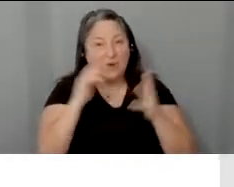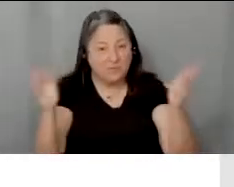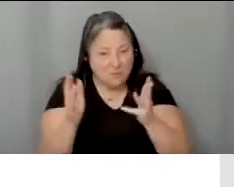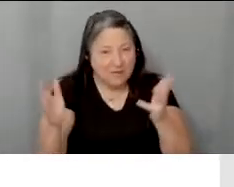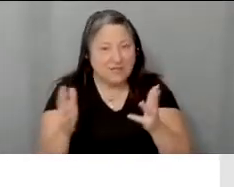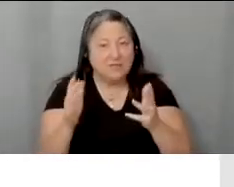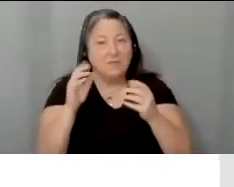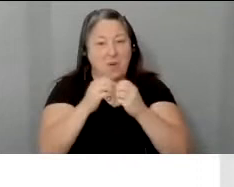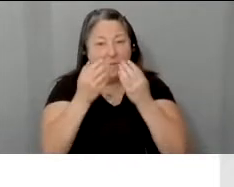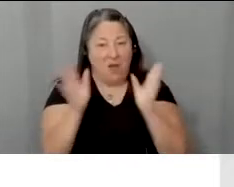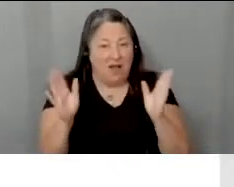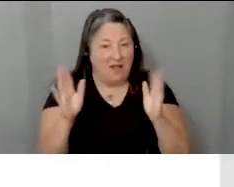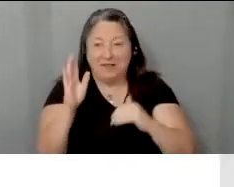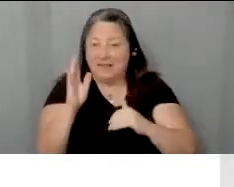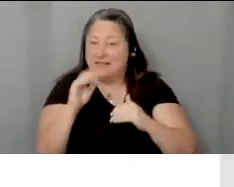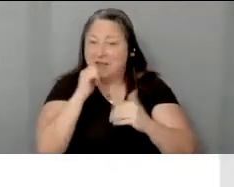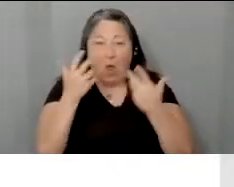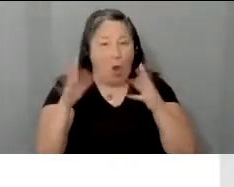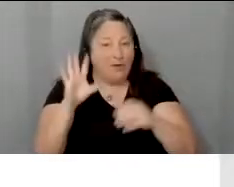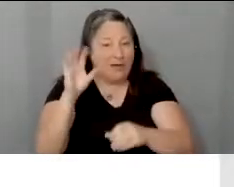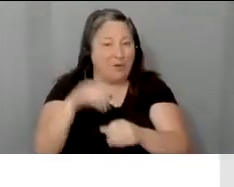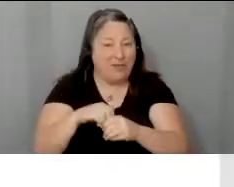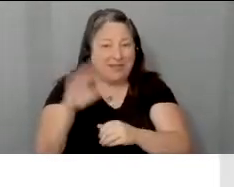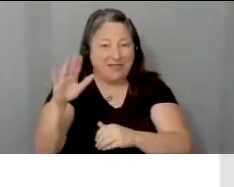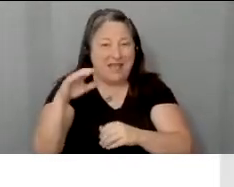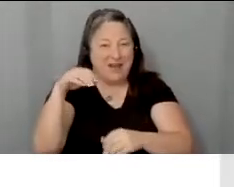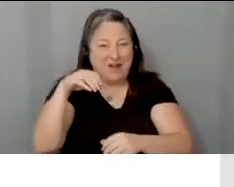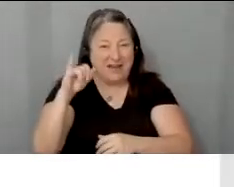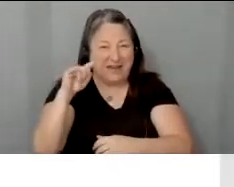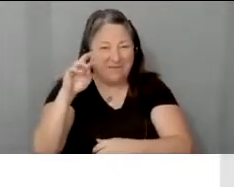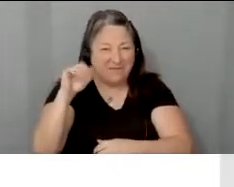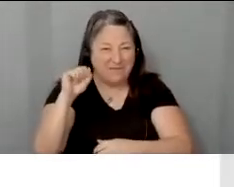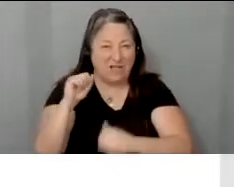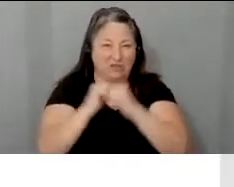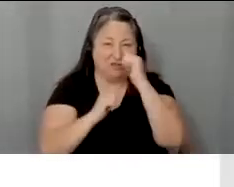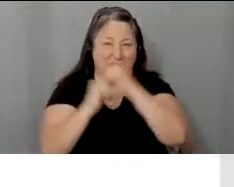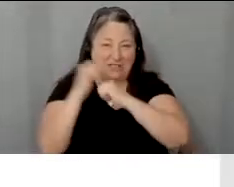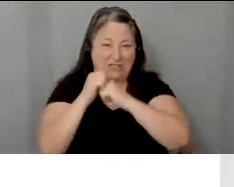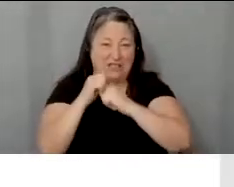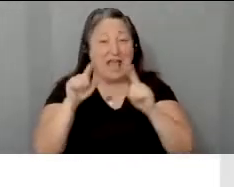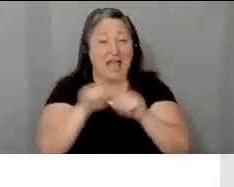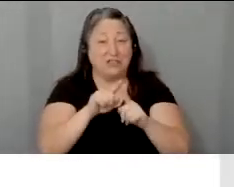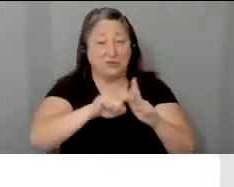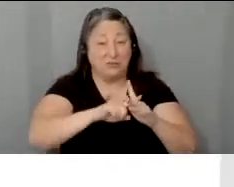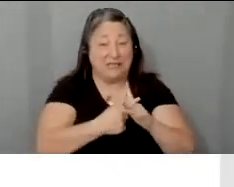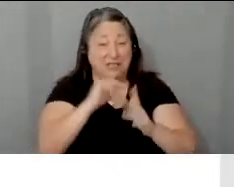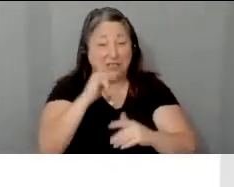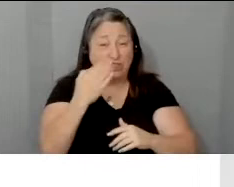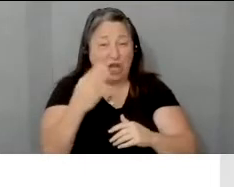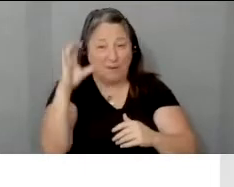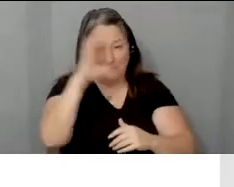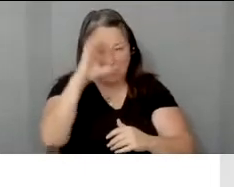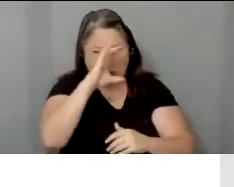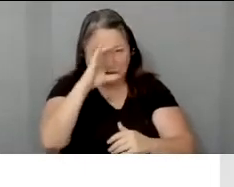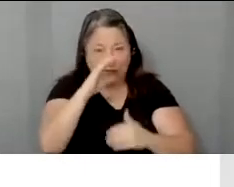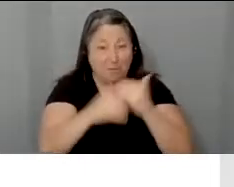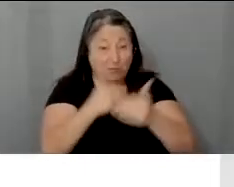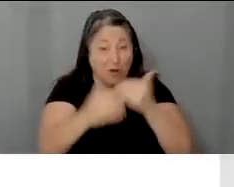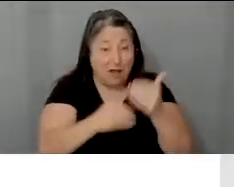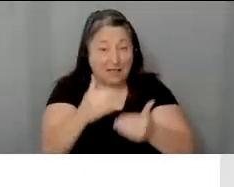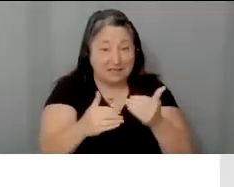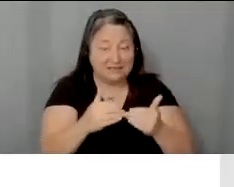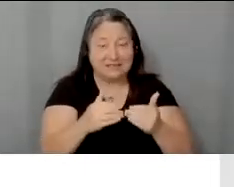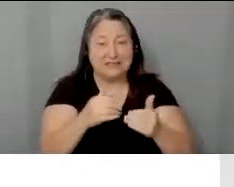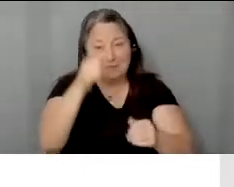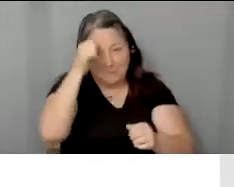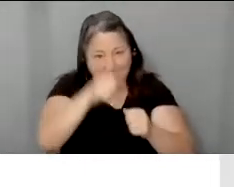the infrastructure. So, you know, as you kind of begin your job search process, just keep that in the back of your mind that if you don't have those supports in your